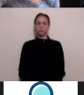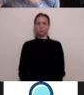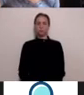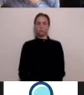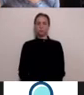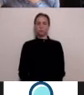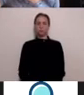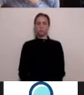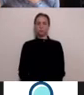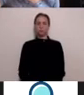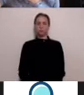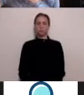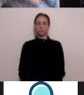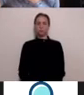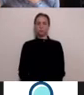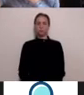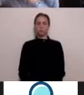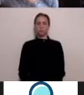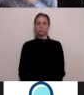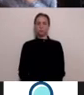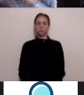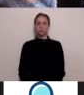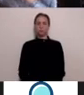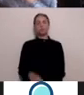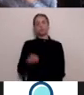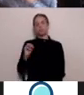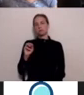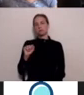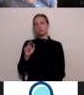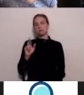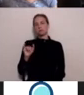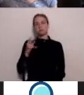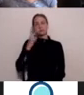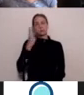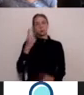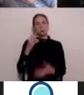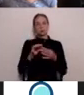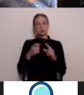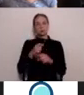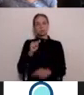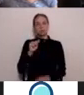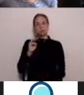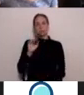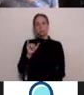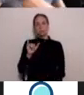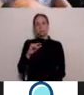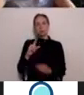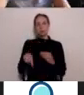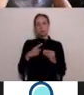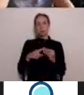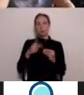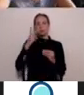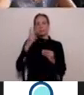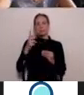So what I see a comment there from Amy regarding also seeing a decrease in neonatal childhood immunizations.